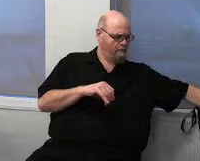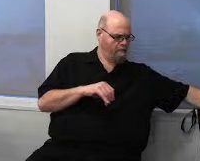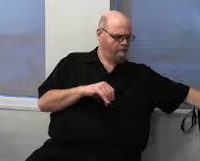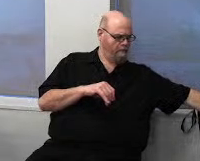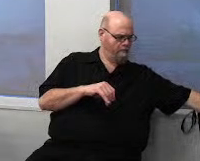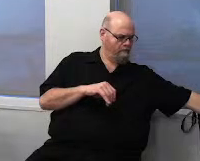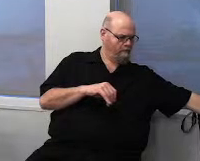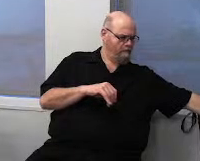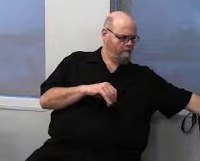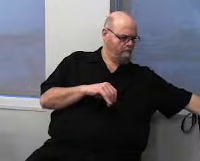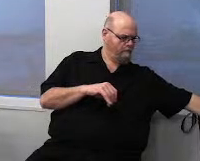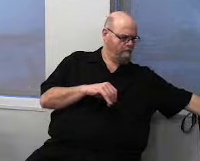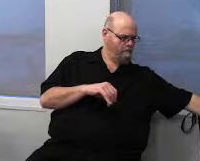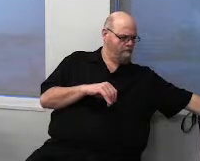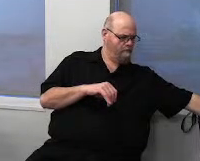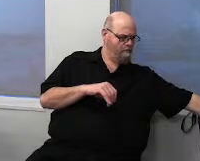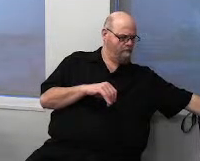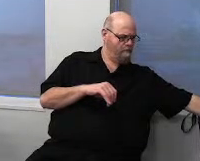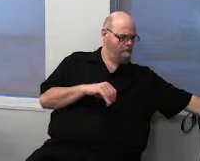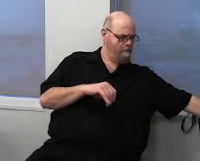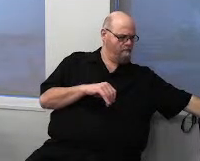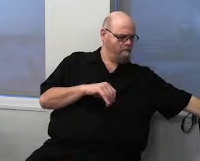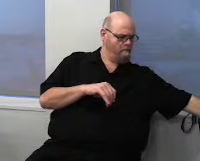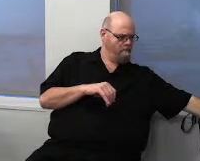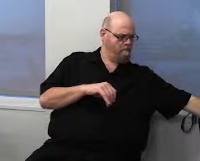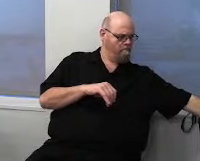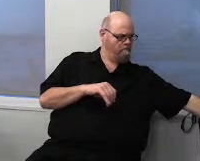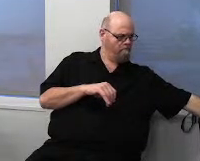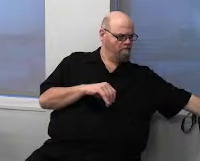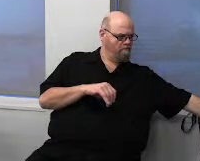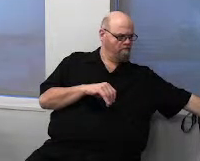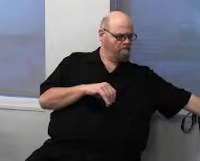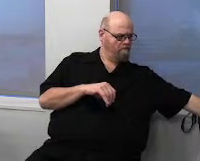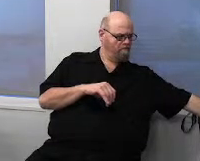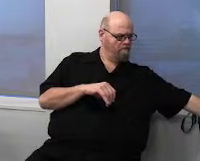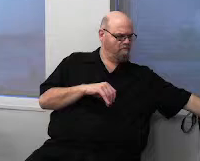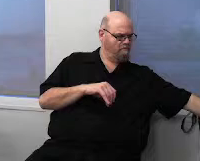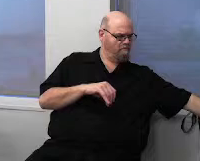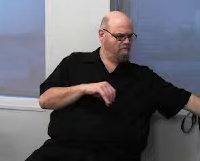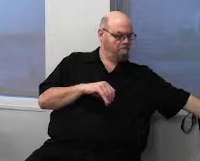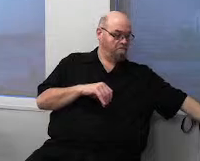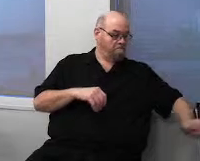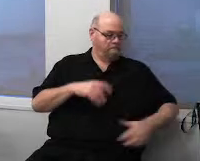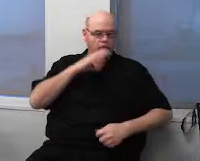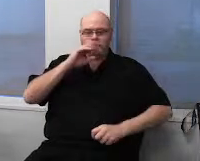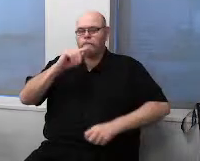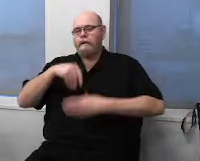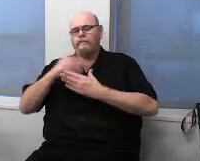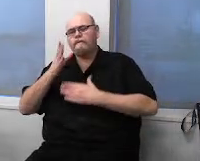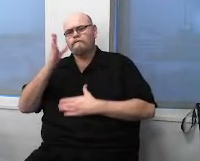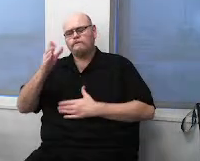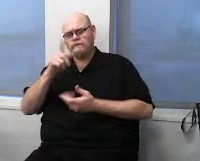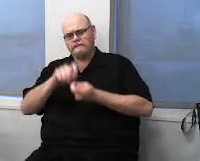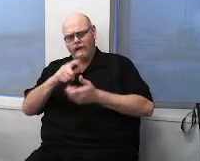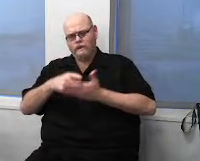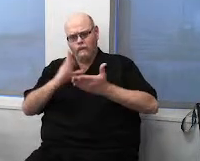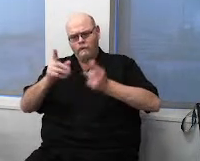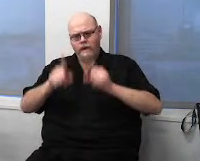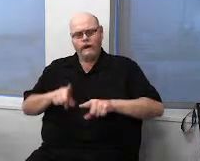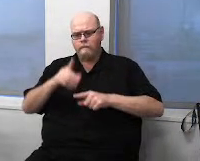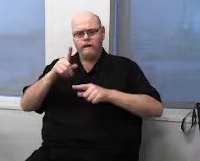to identify them. These aren't anticipated. Certainly, when we talk about going into the future, I can't specifically